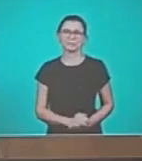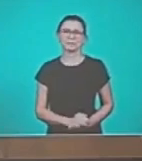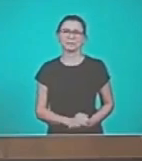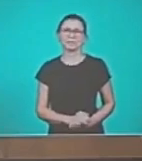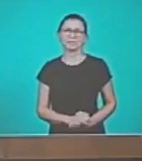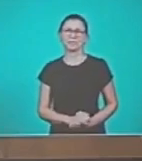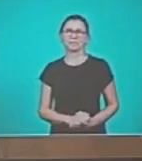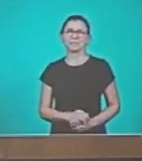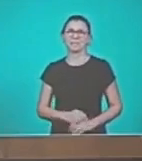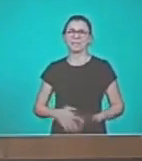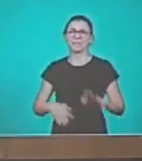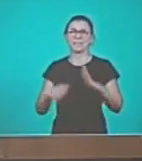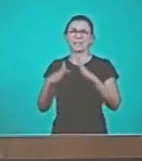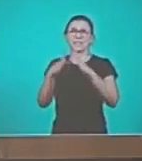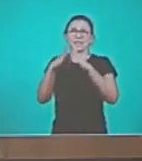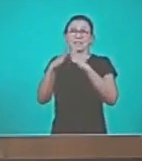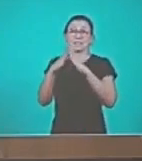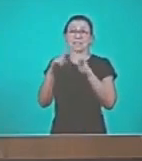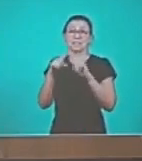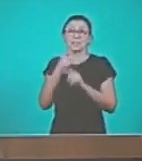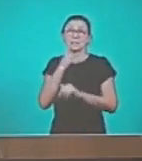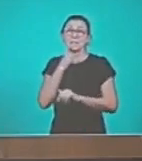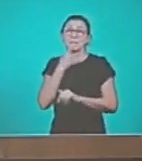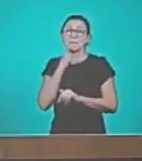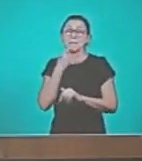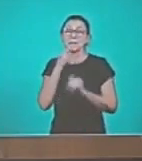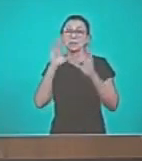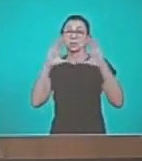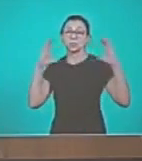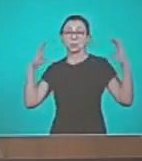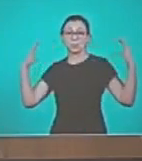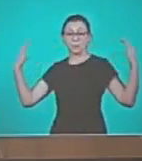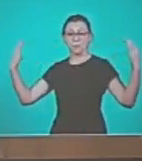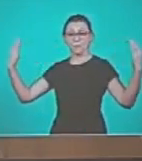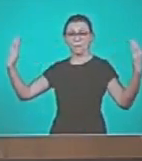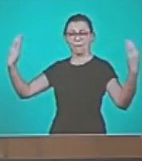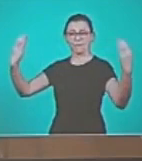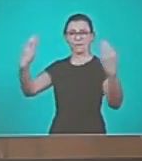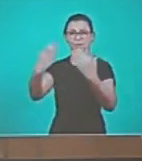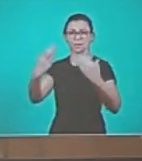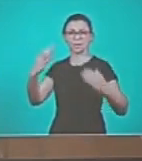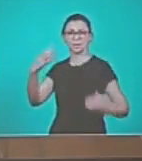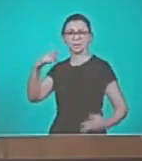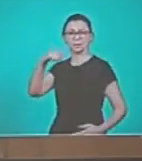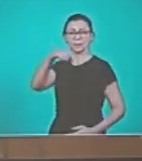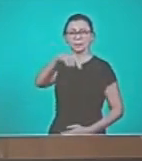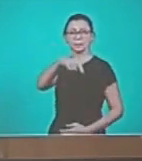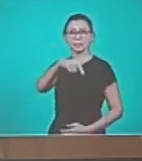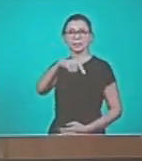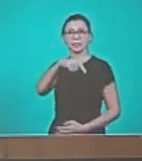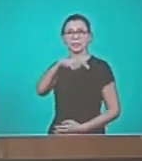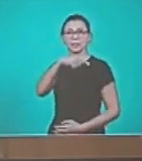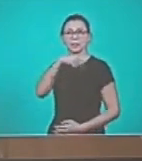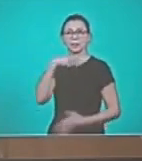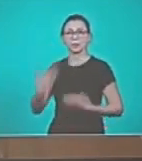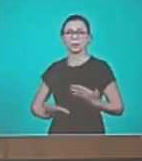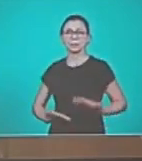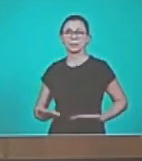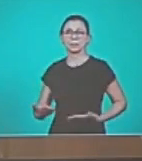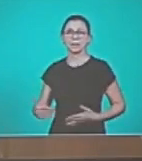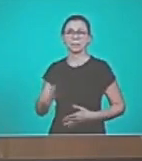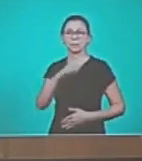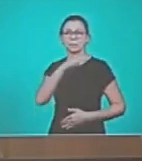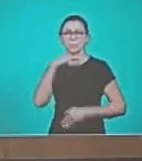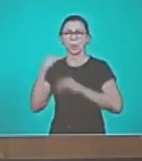right next to the Colosseum, where they killed the Christians, just beside the church